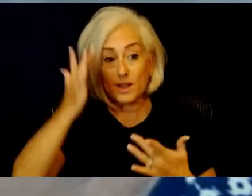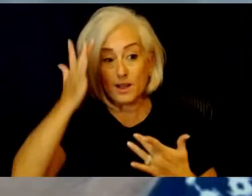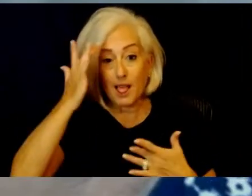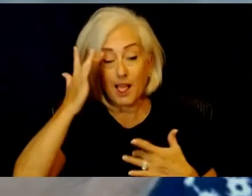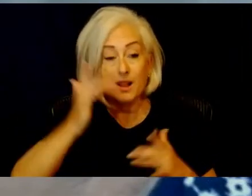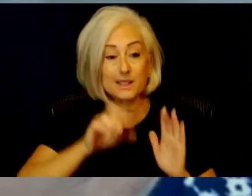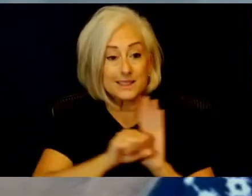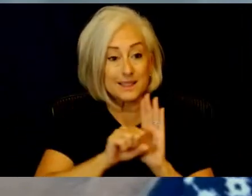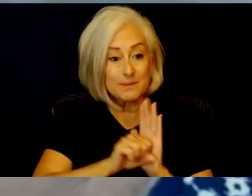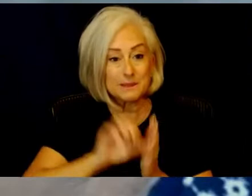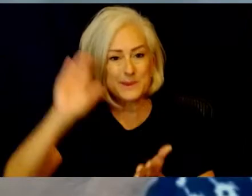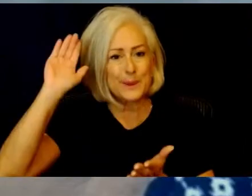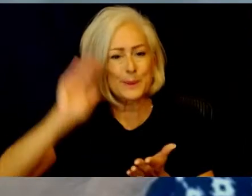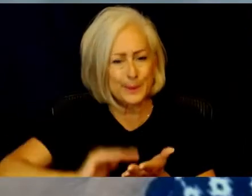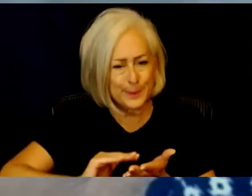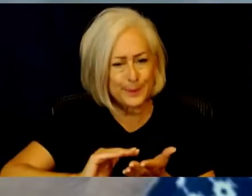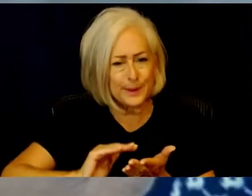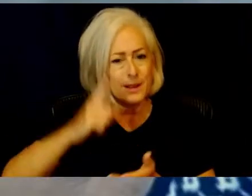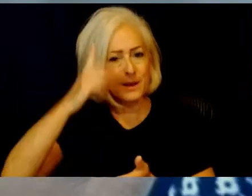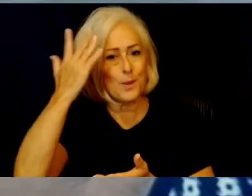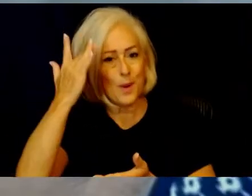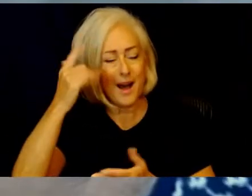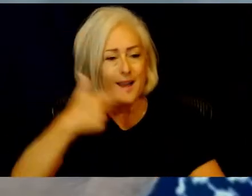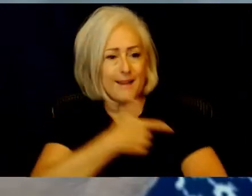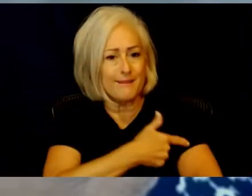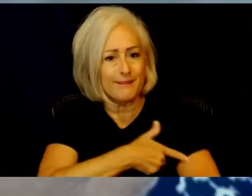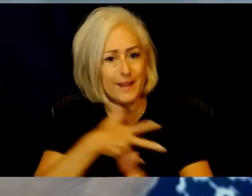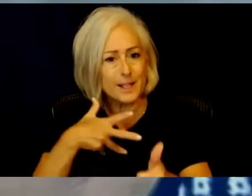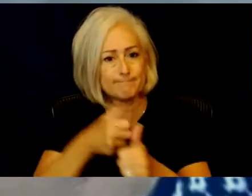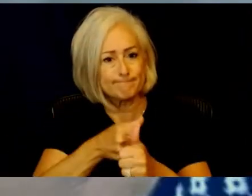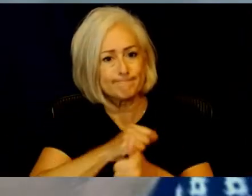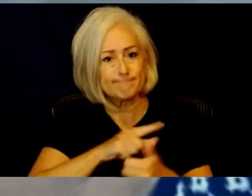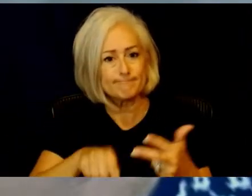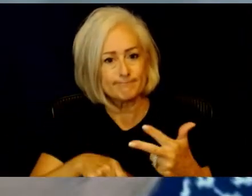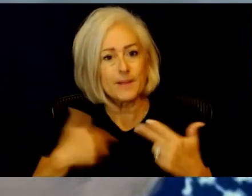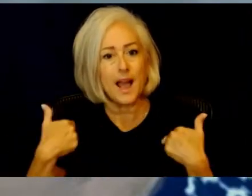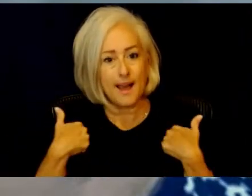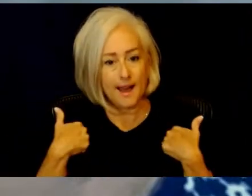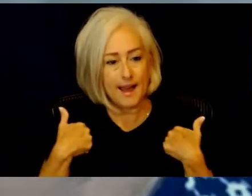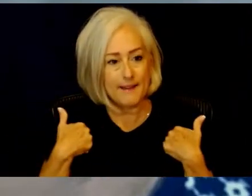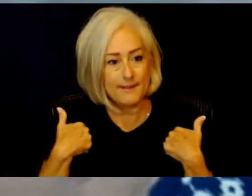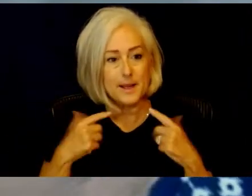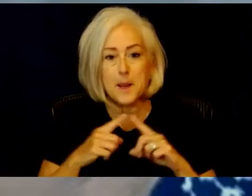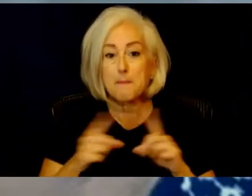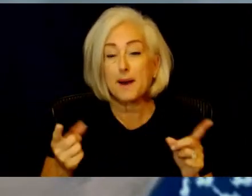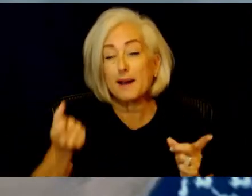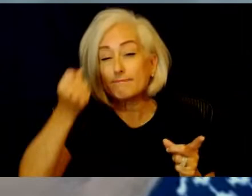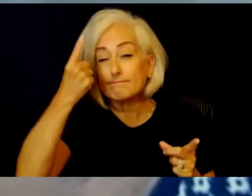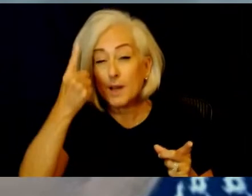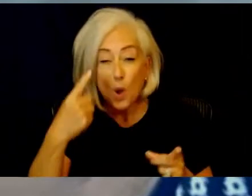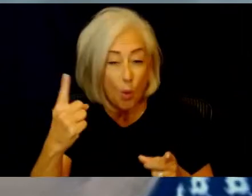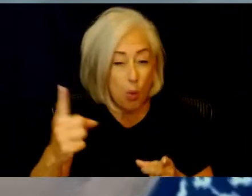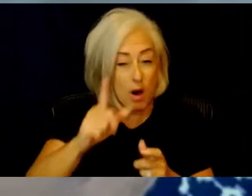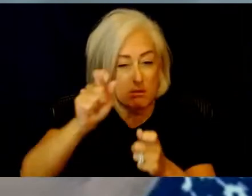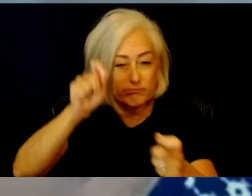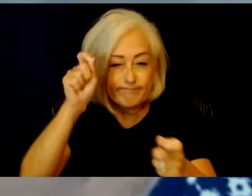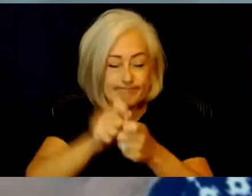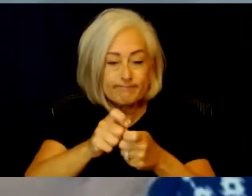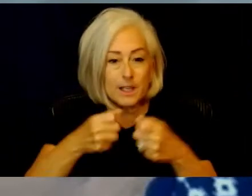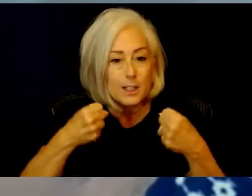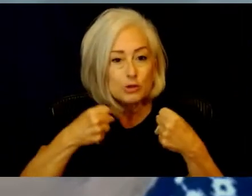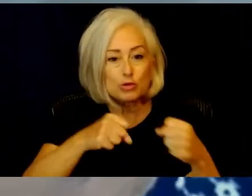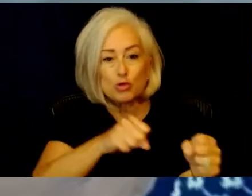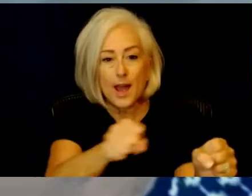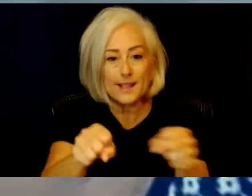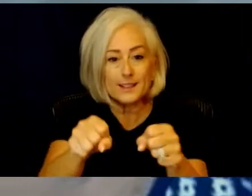But I think that we need to go back to the remembrance that we don't have a single strategy with COVID-19 that is absolutely foolproof. So we